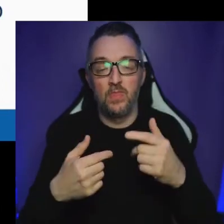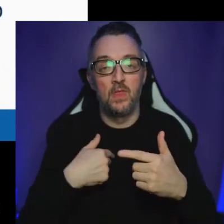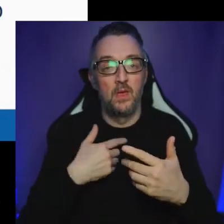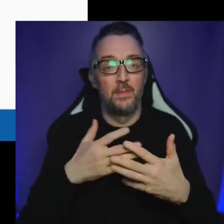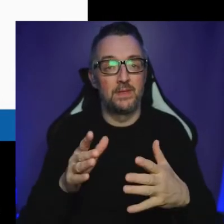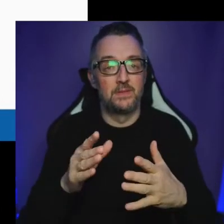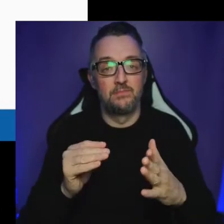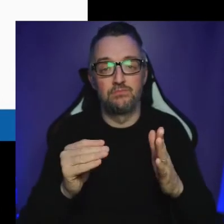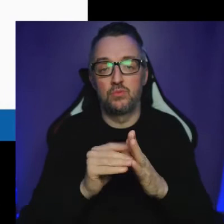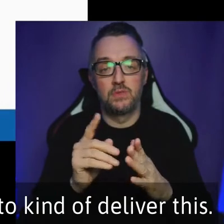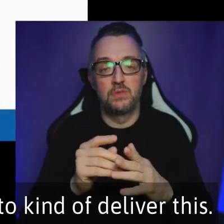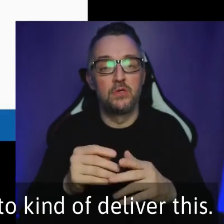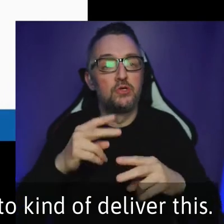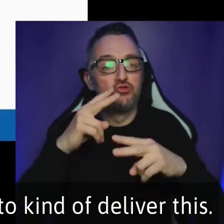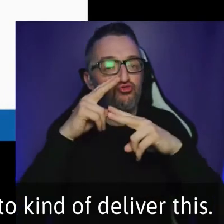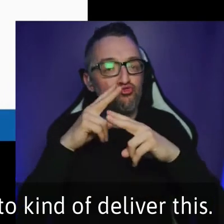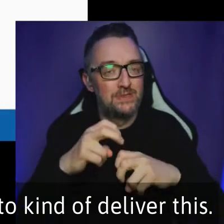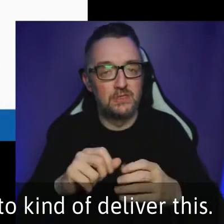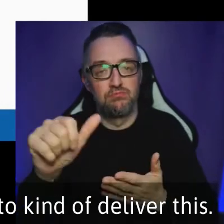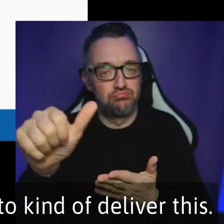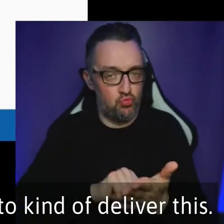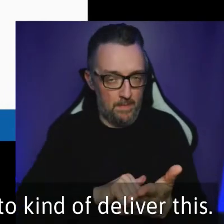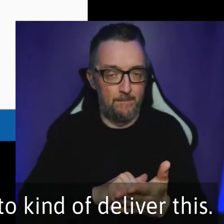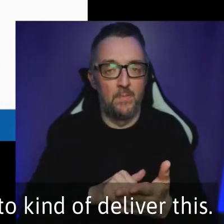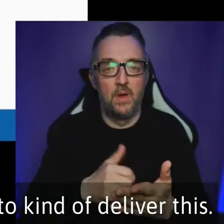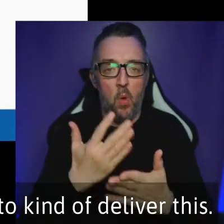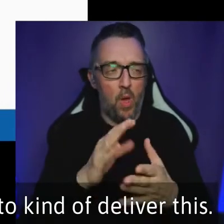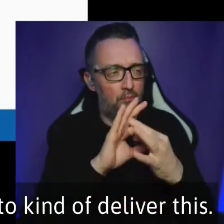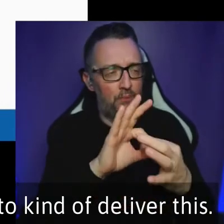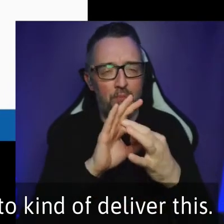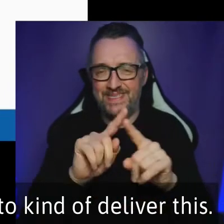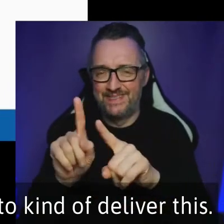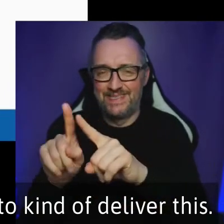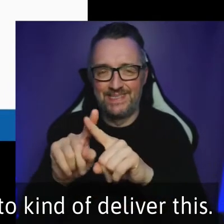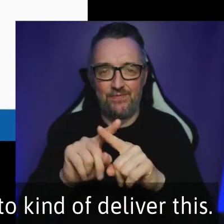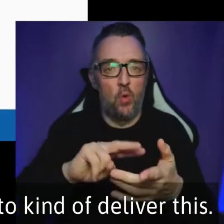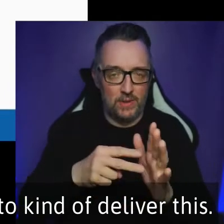just a program of research and worked with a wide variety of organizations to kind of deliver this.